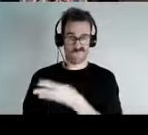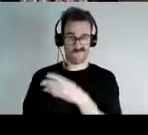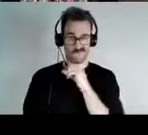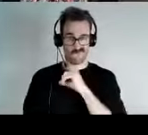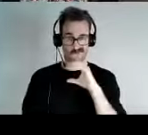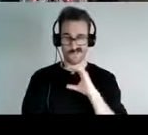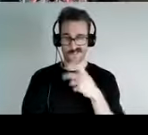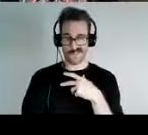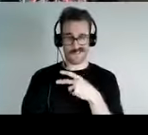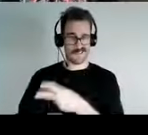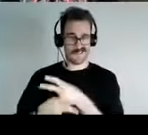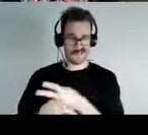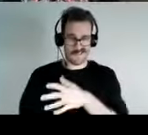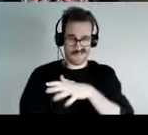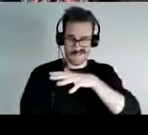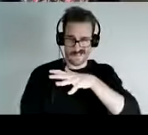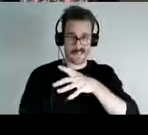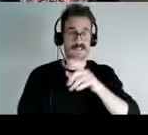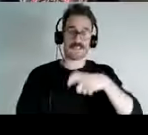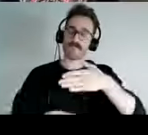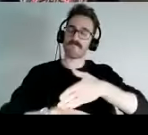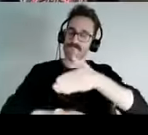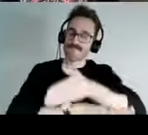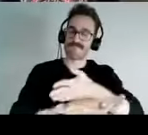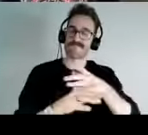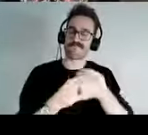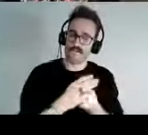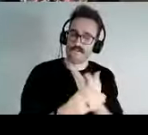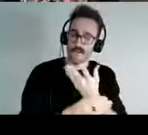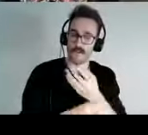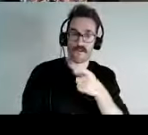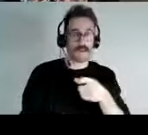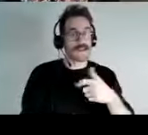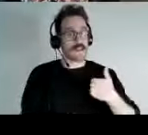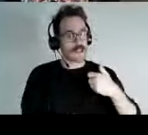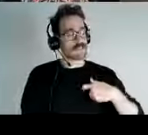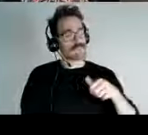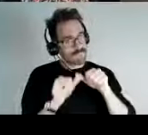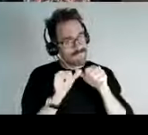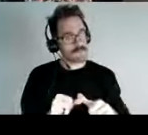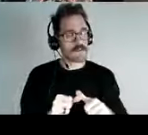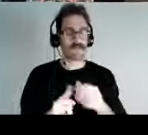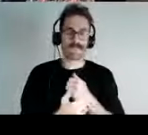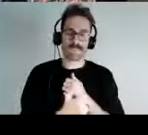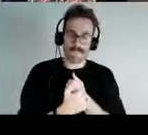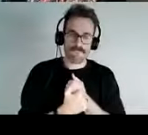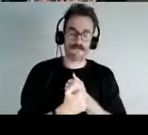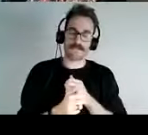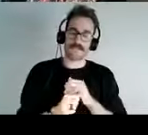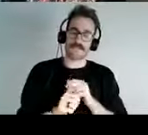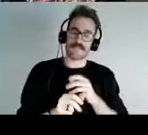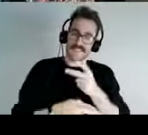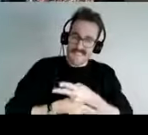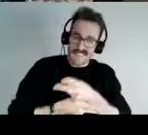pandemic. We hope that Canada will continue its long, proud history of empathy and support for human rights at home and